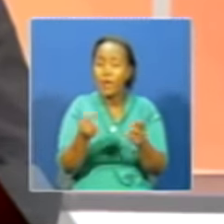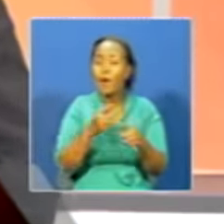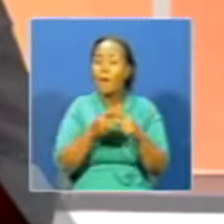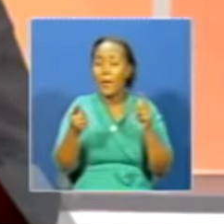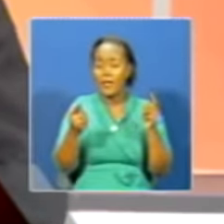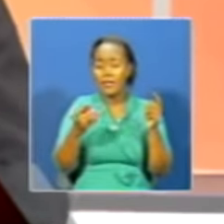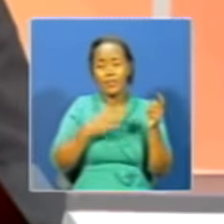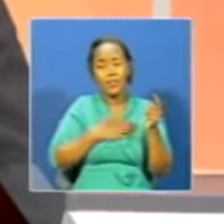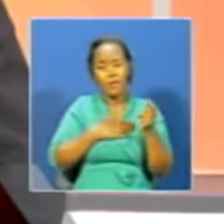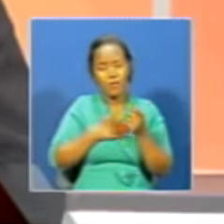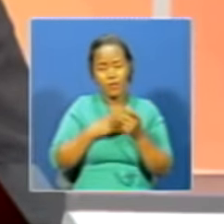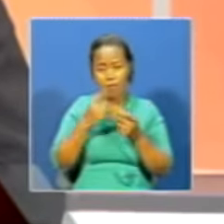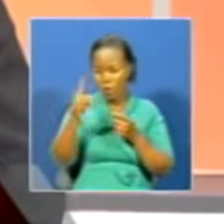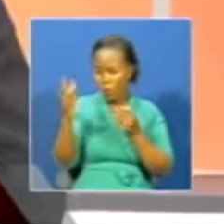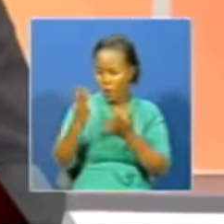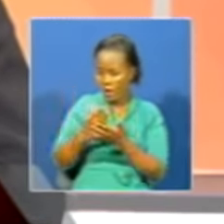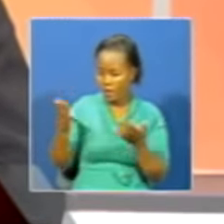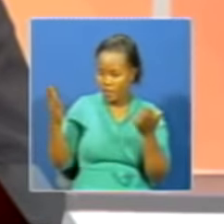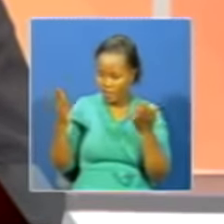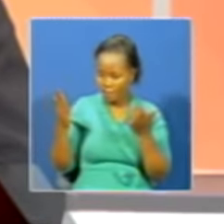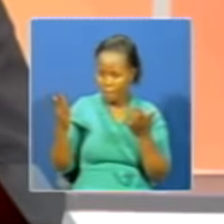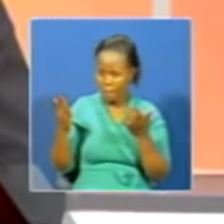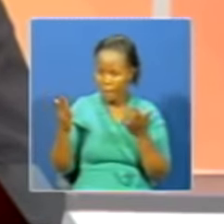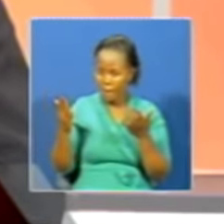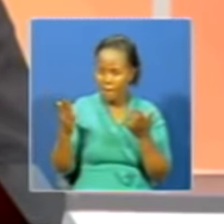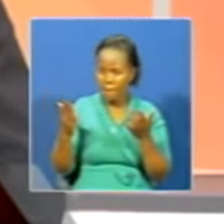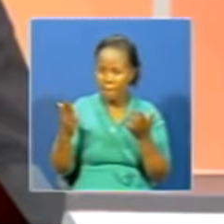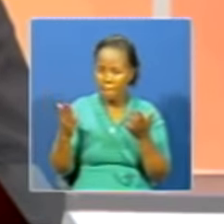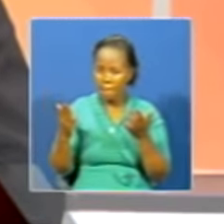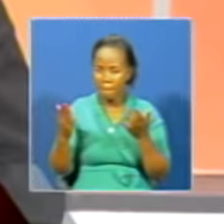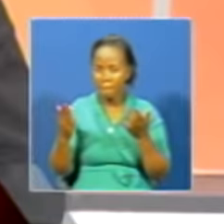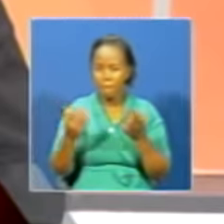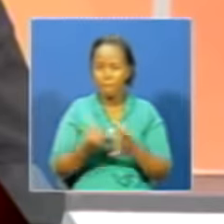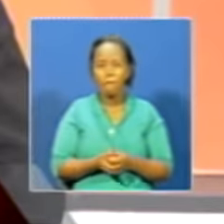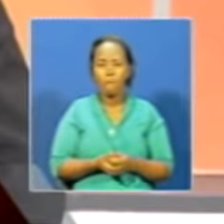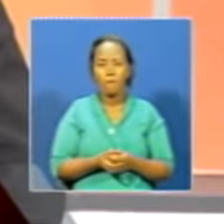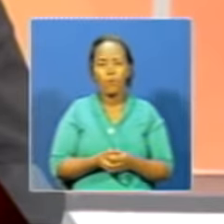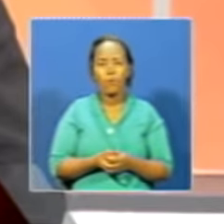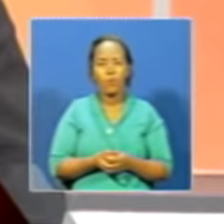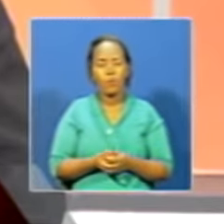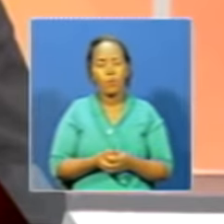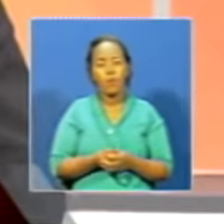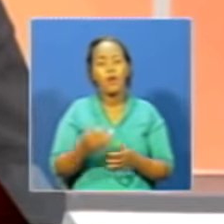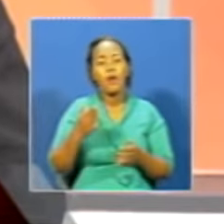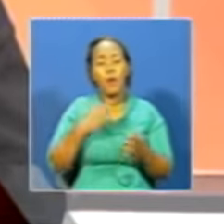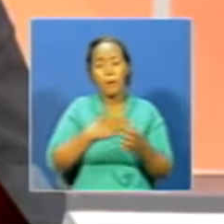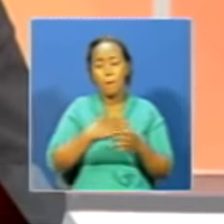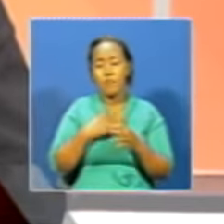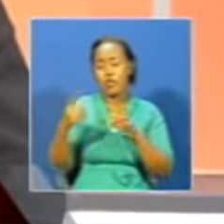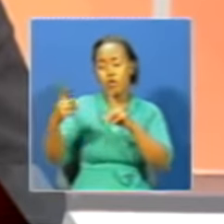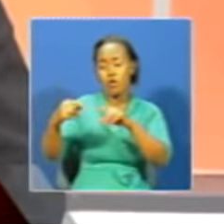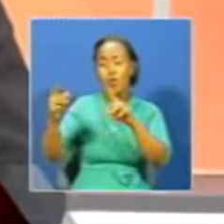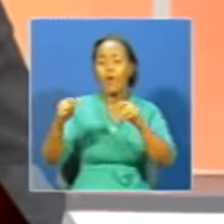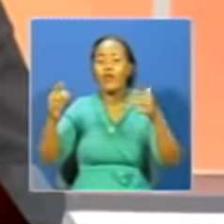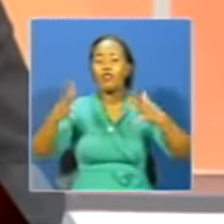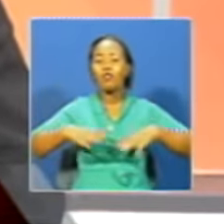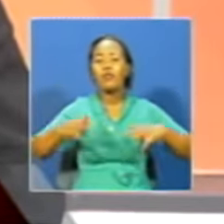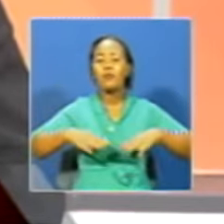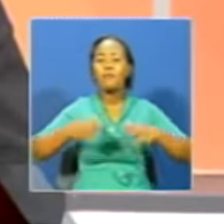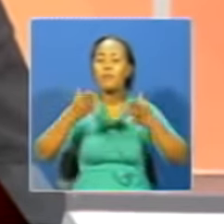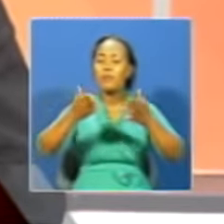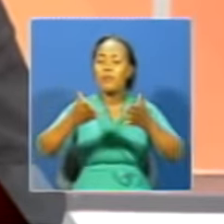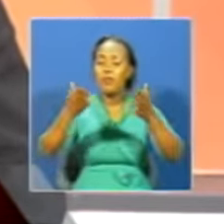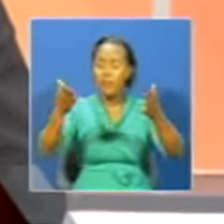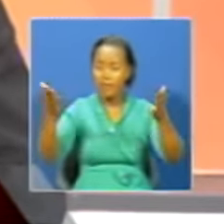But one thing... Yeah. Let me very just, quickly so that we let, wrap up. Let me yeah. just tell the people out there, yeah. especially